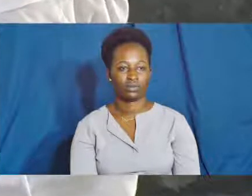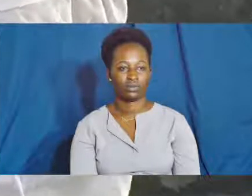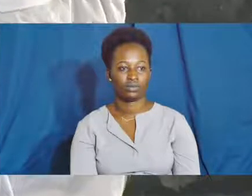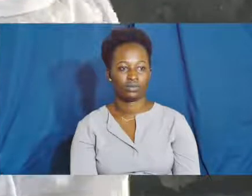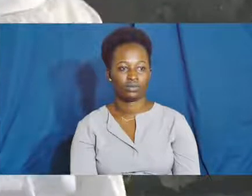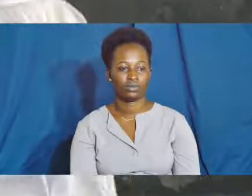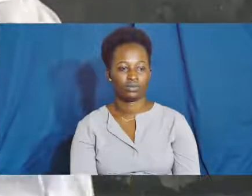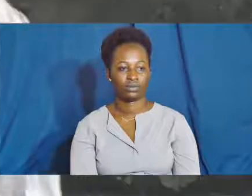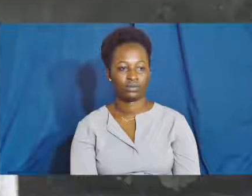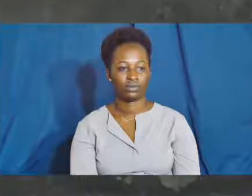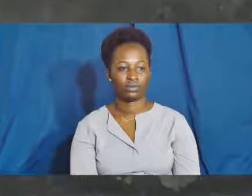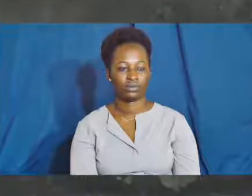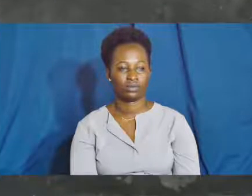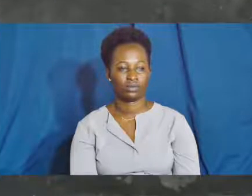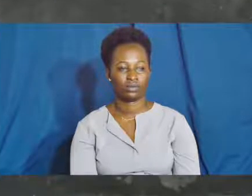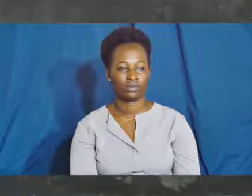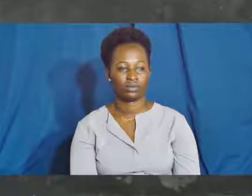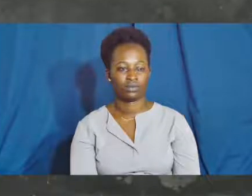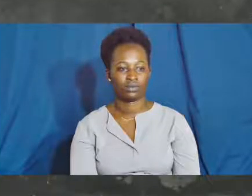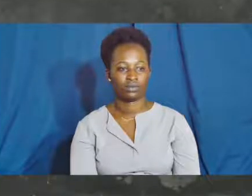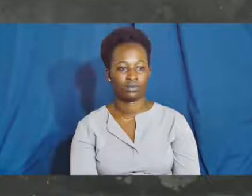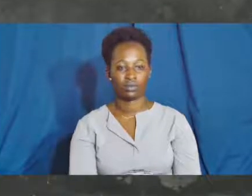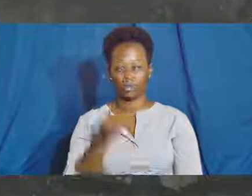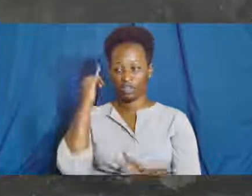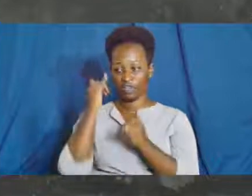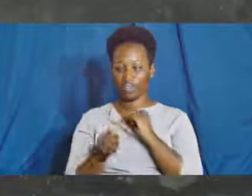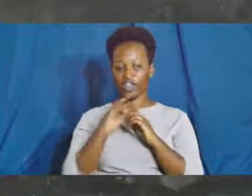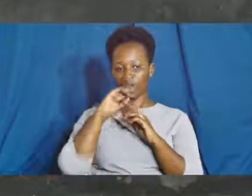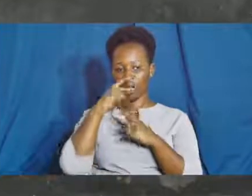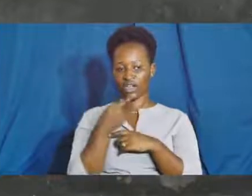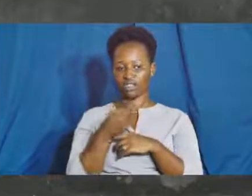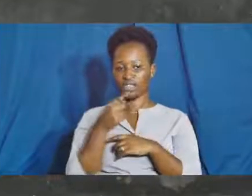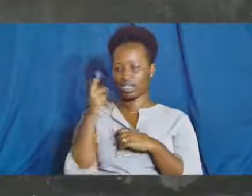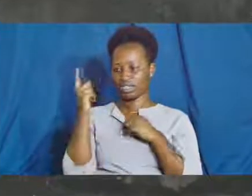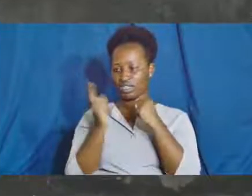here, that is 0. So the final answer is